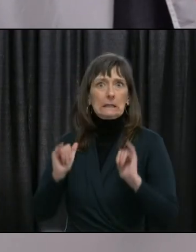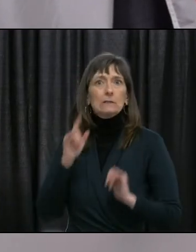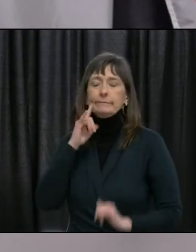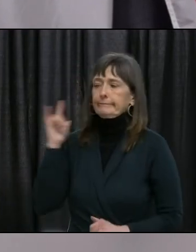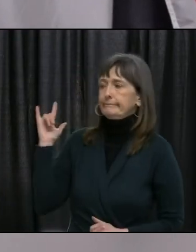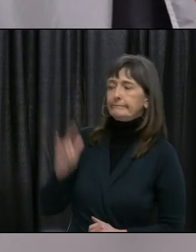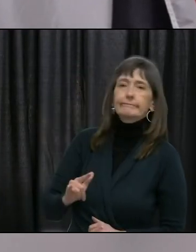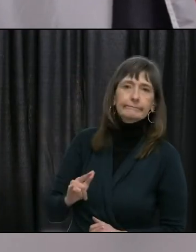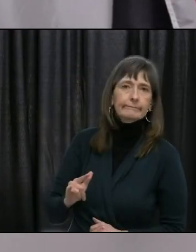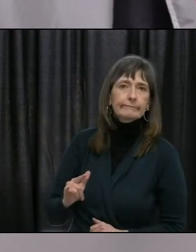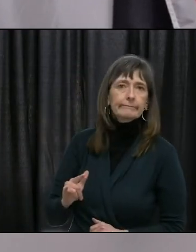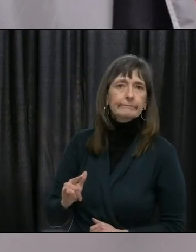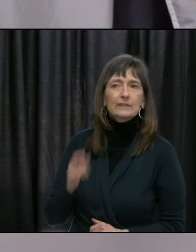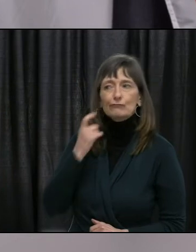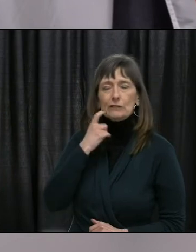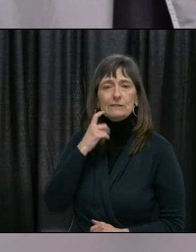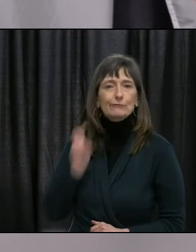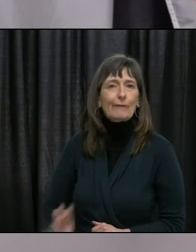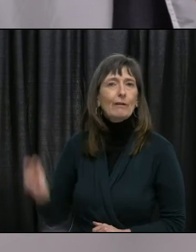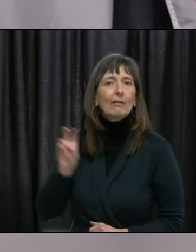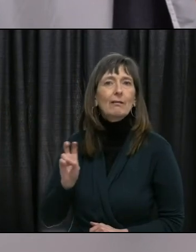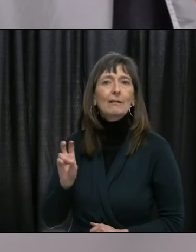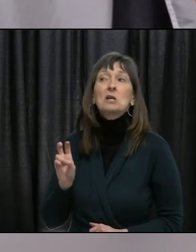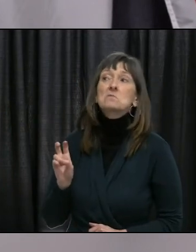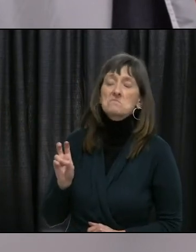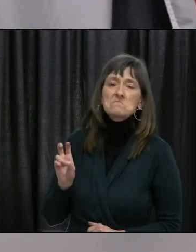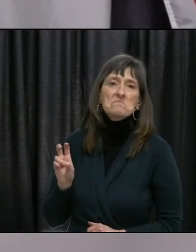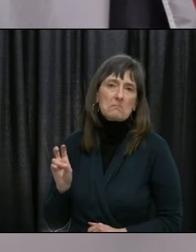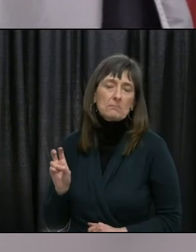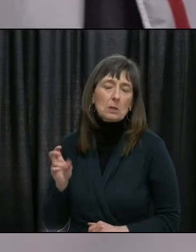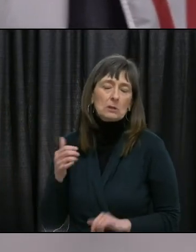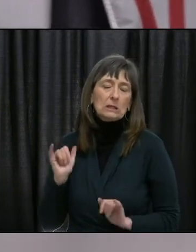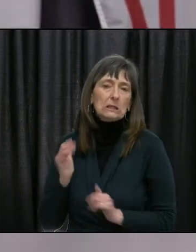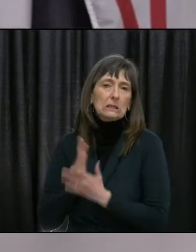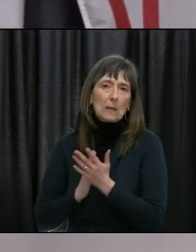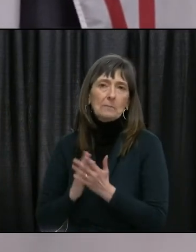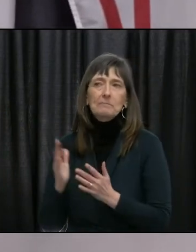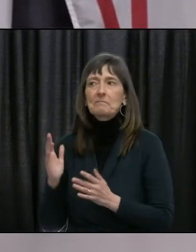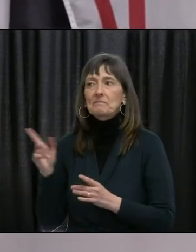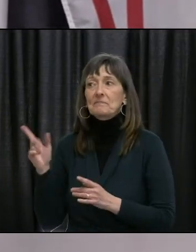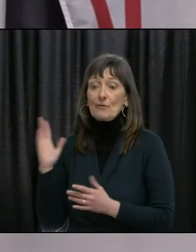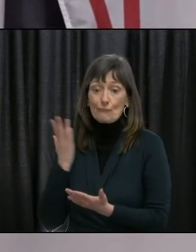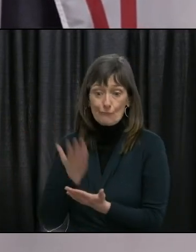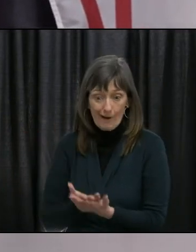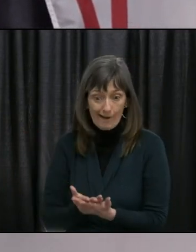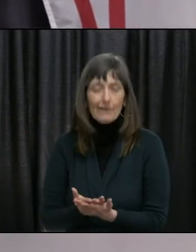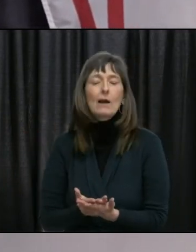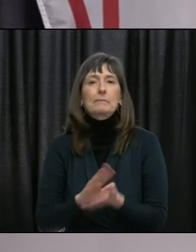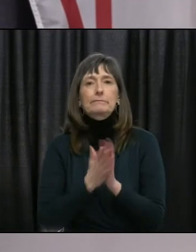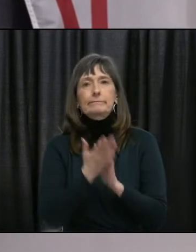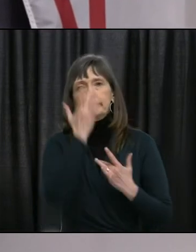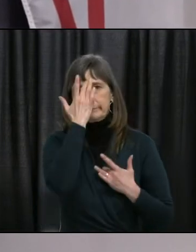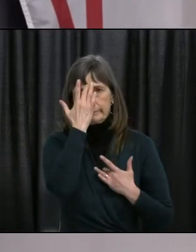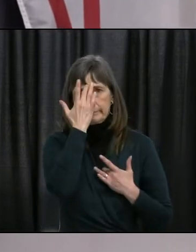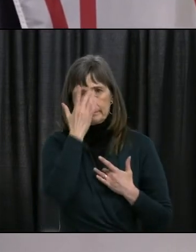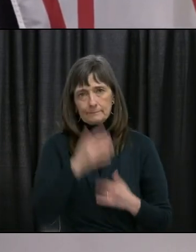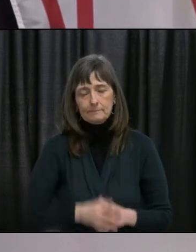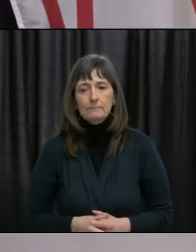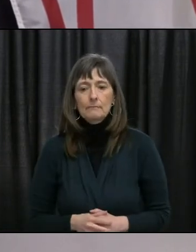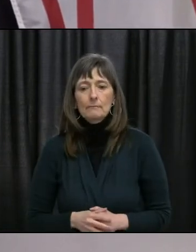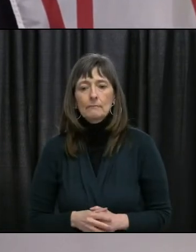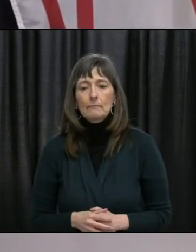where the disease is more widespread, and so have developed symptoms after they've gotten home.